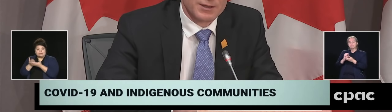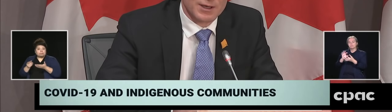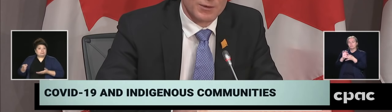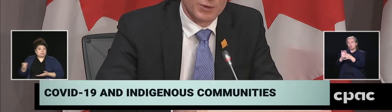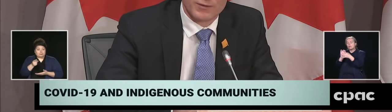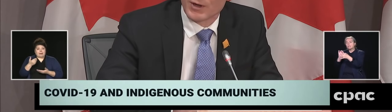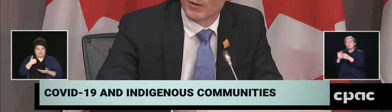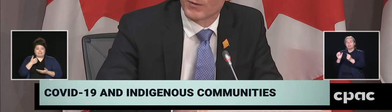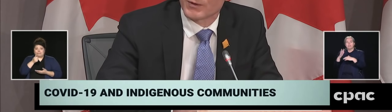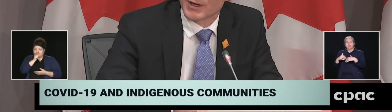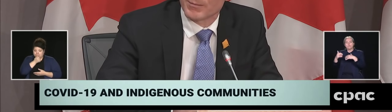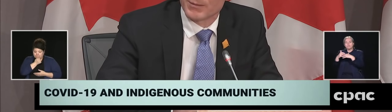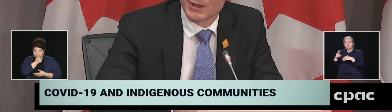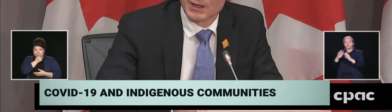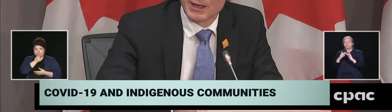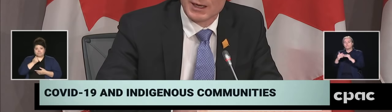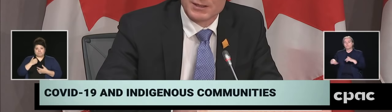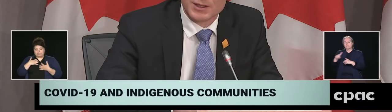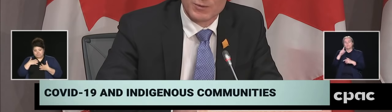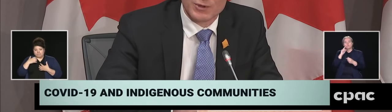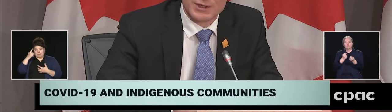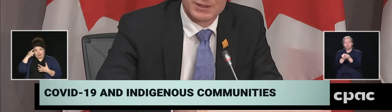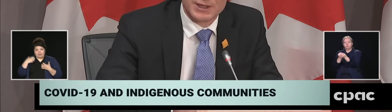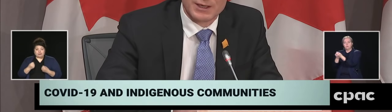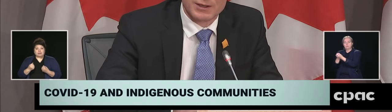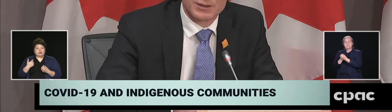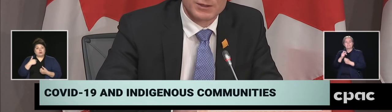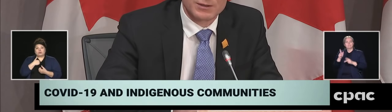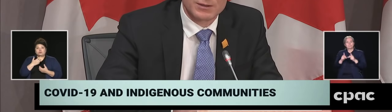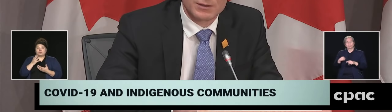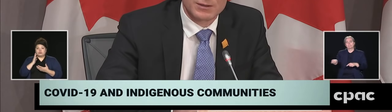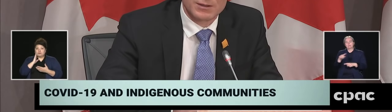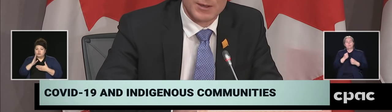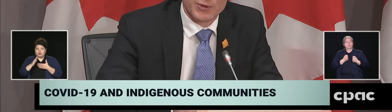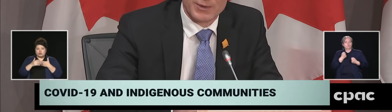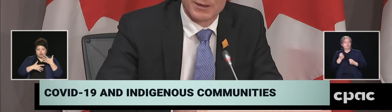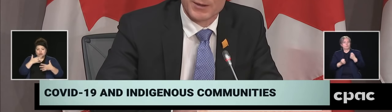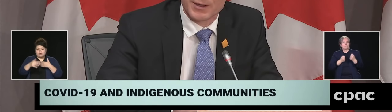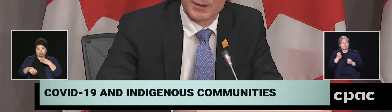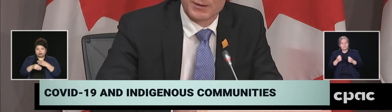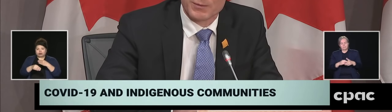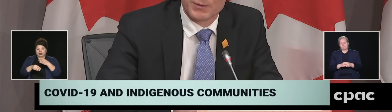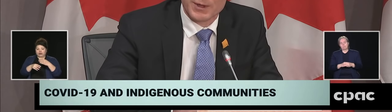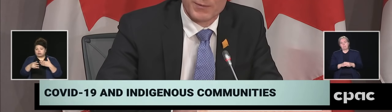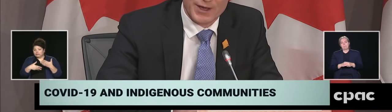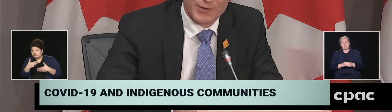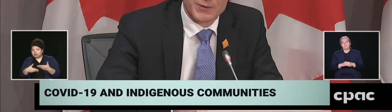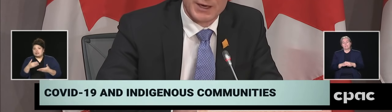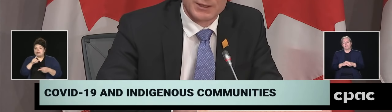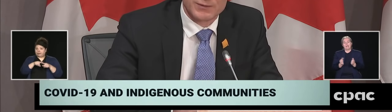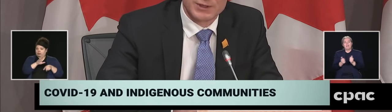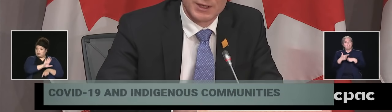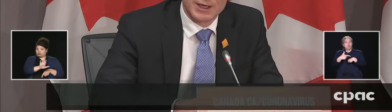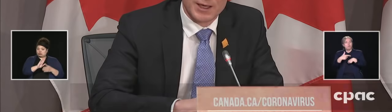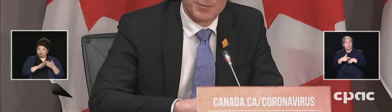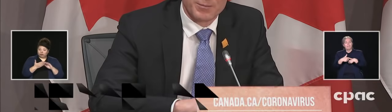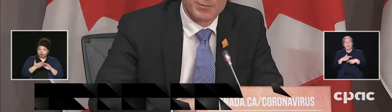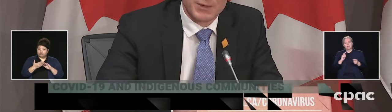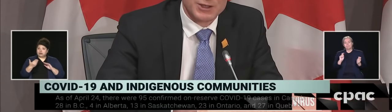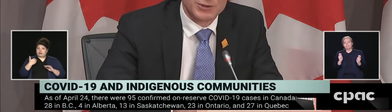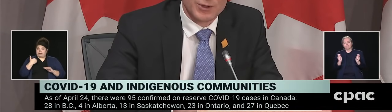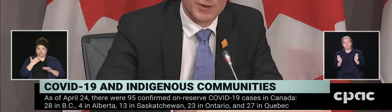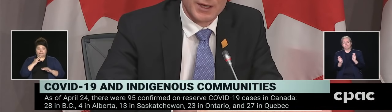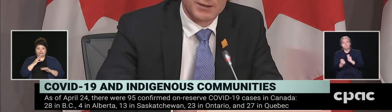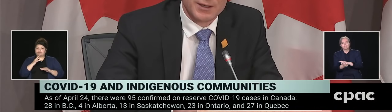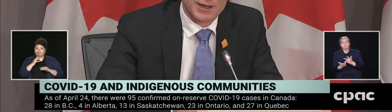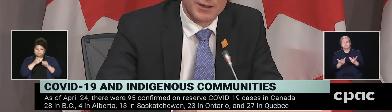something that will evolve over time as communities implement the health directives,